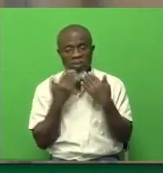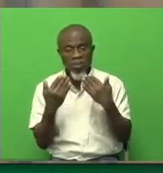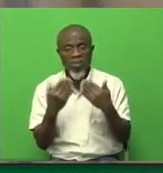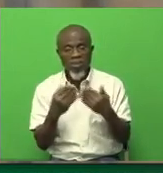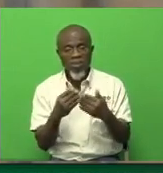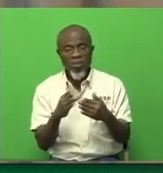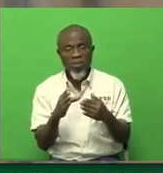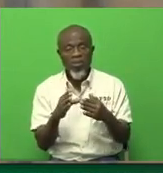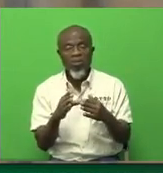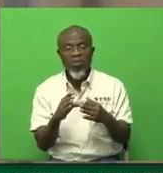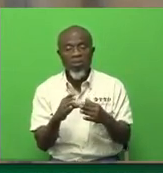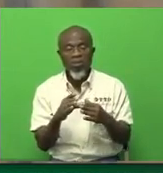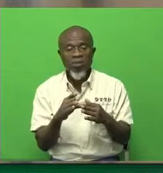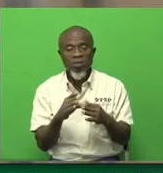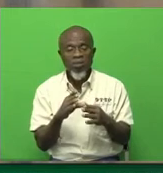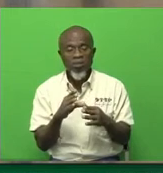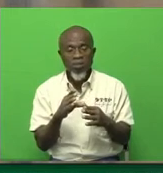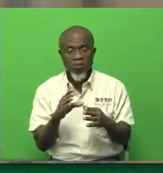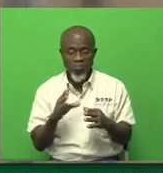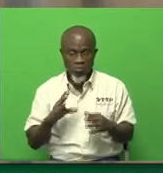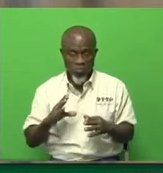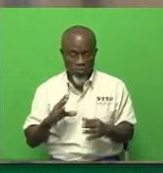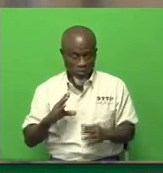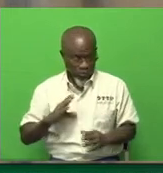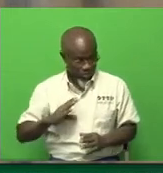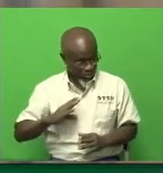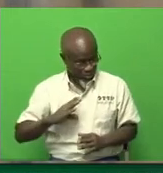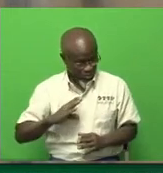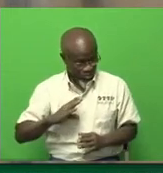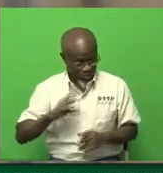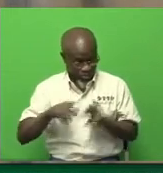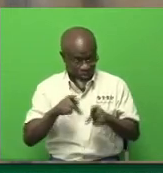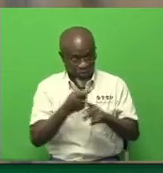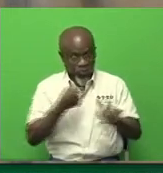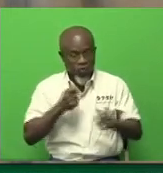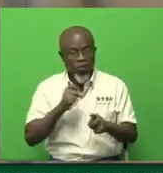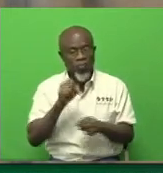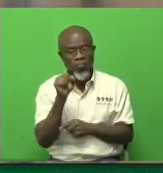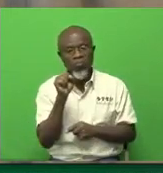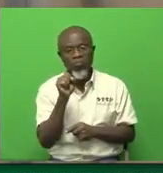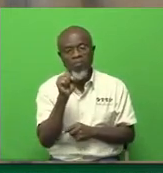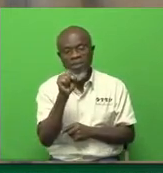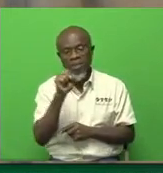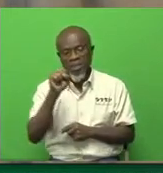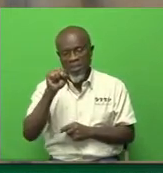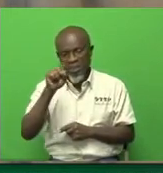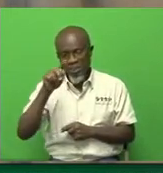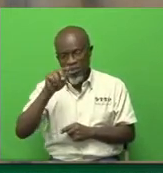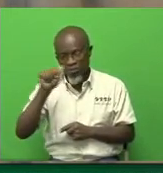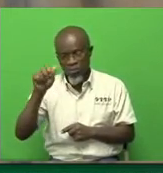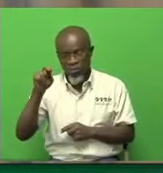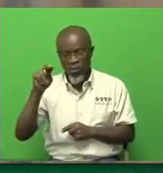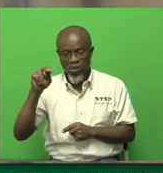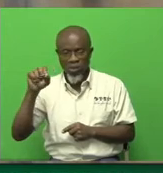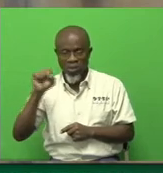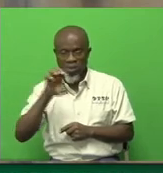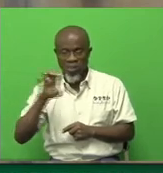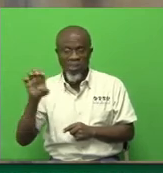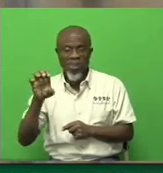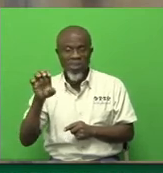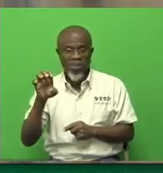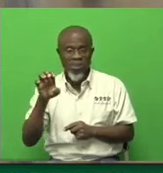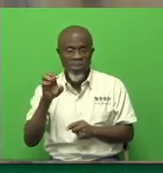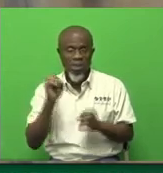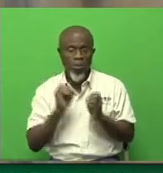opportunity to represent them here in the Parliament of Trinidad and Tobago but I think forgive me if I move